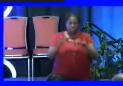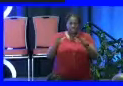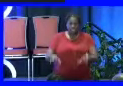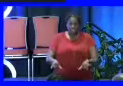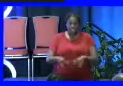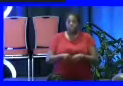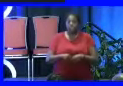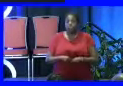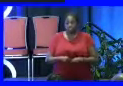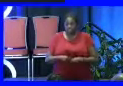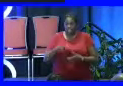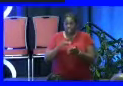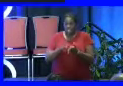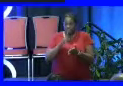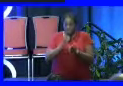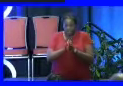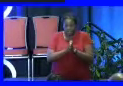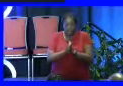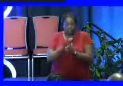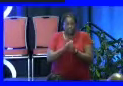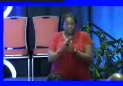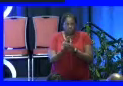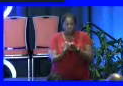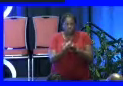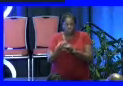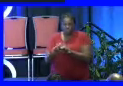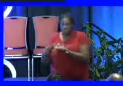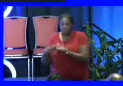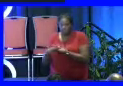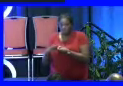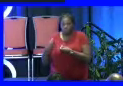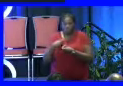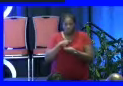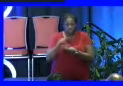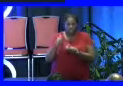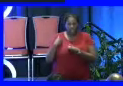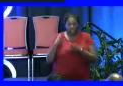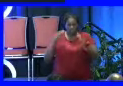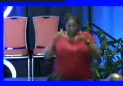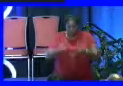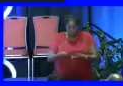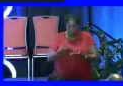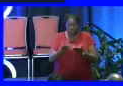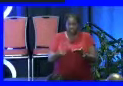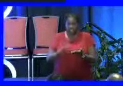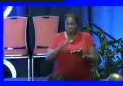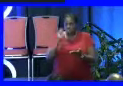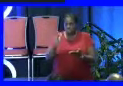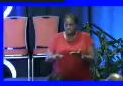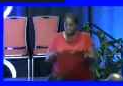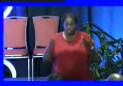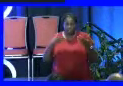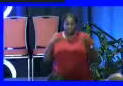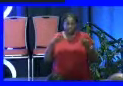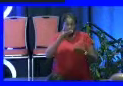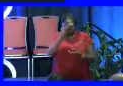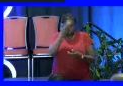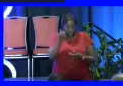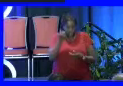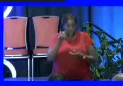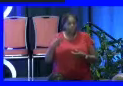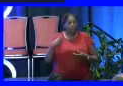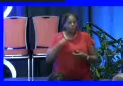that actually energized everybody. And it gave us the focal point for what we must not forget, which is